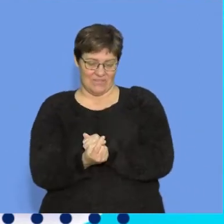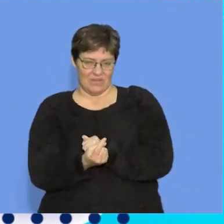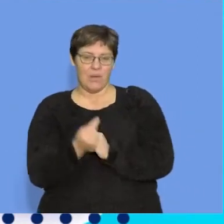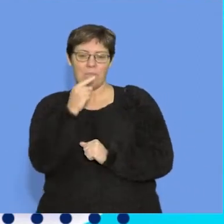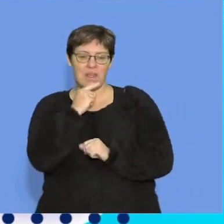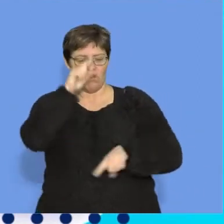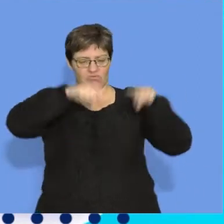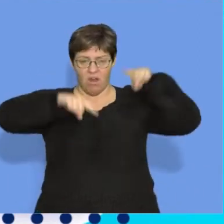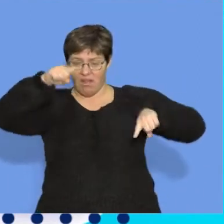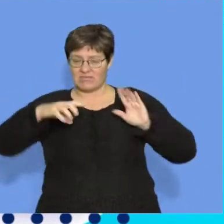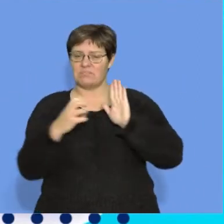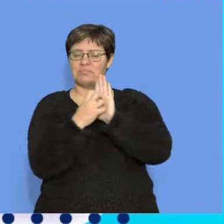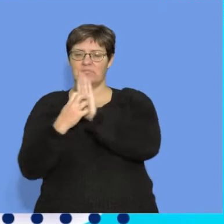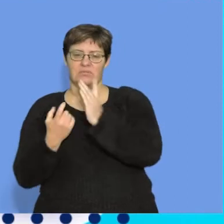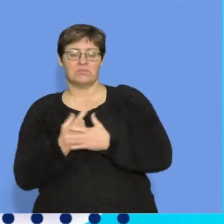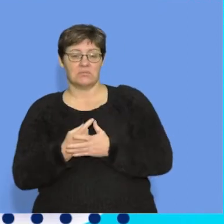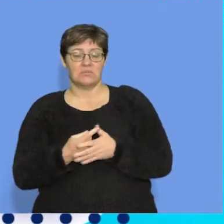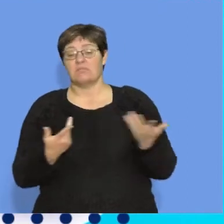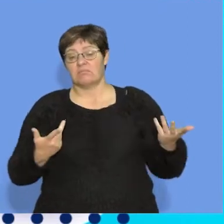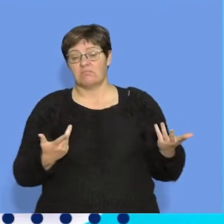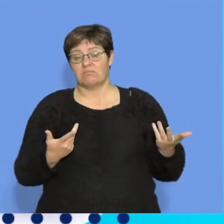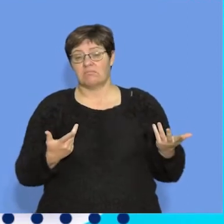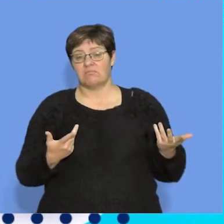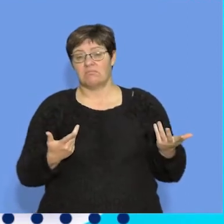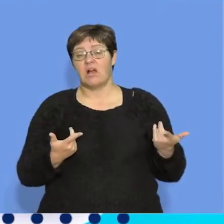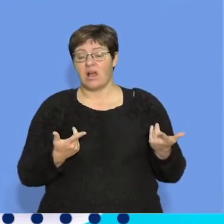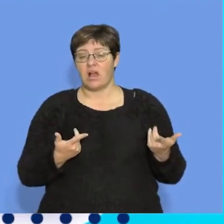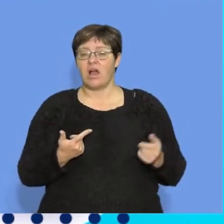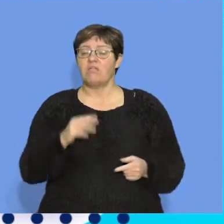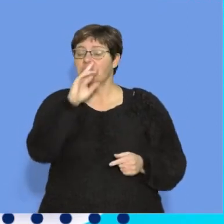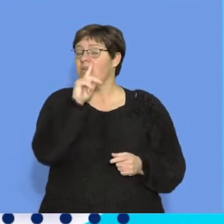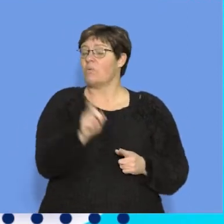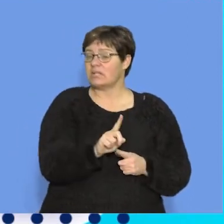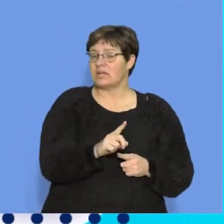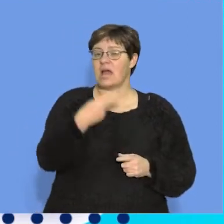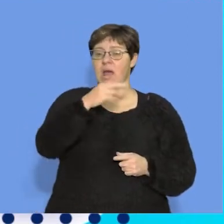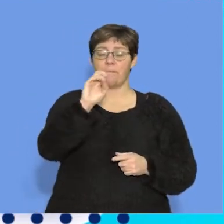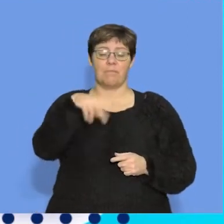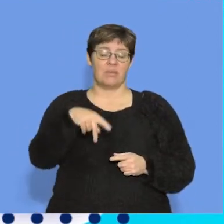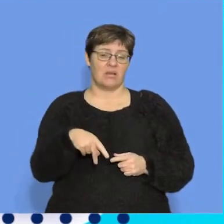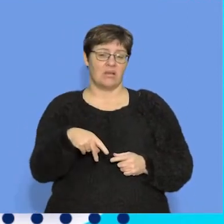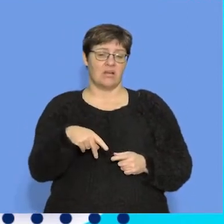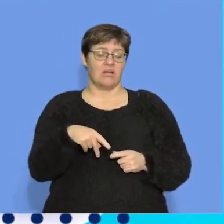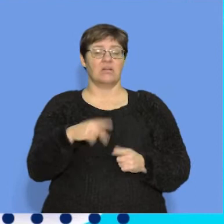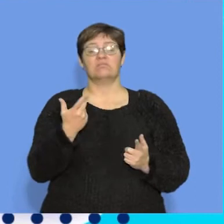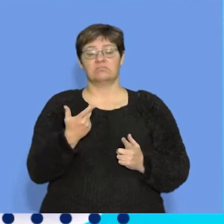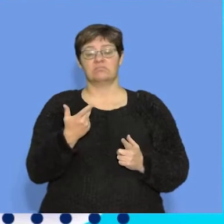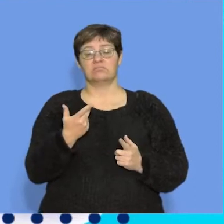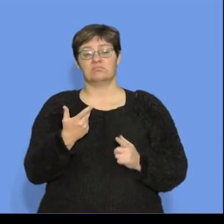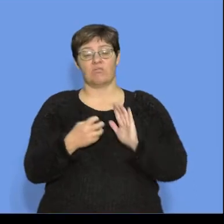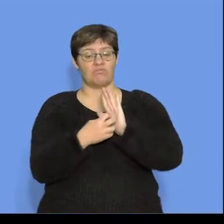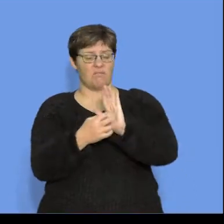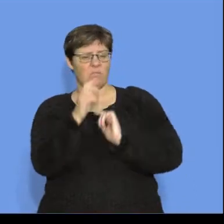of graphs. Some people call it the hump graph. And maybe if that helps you remember it, that's good. But let's go and have a look at those